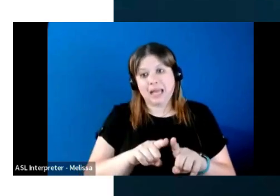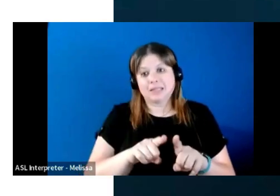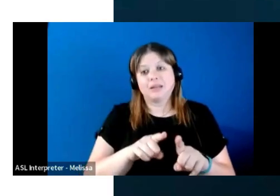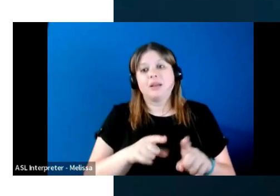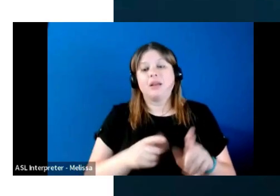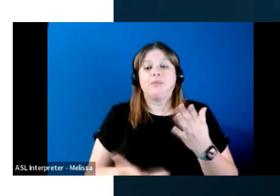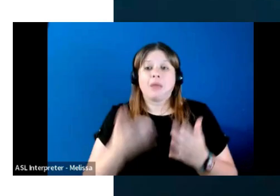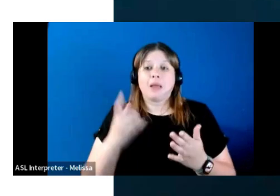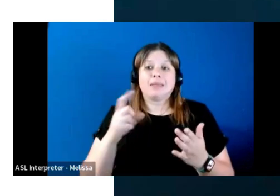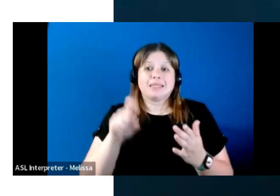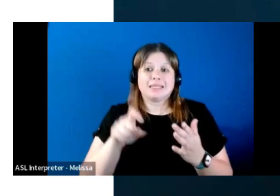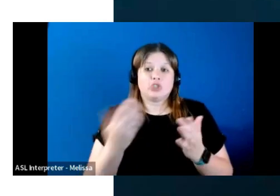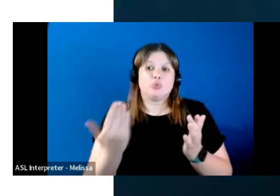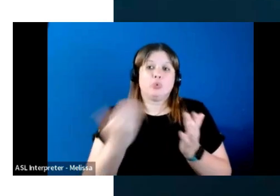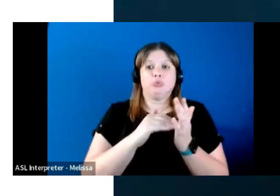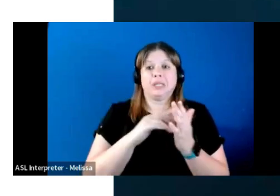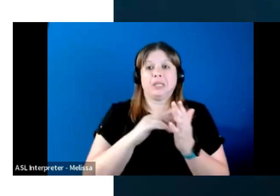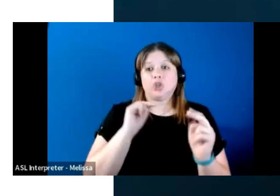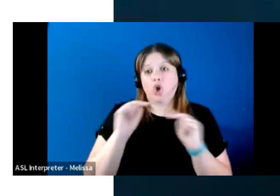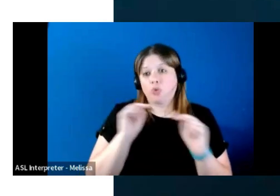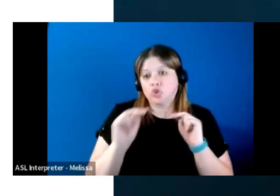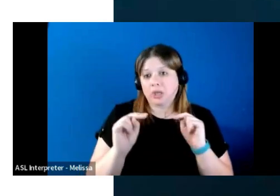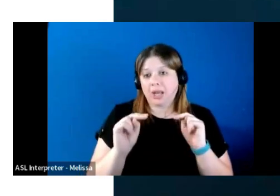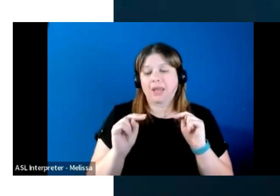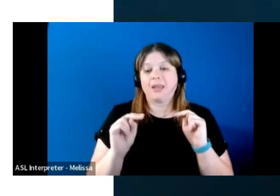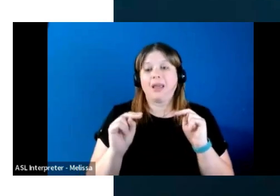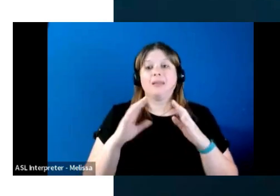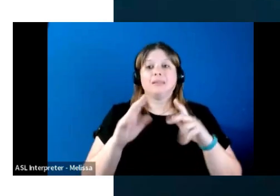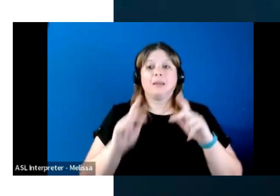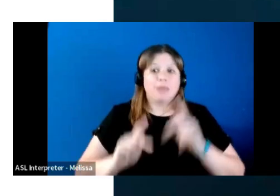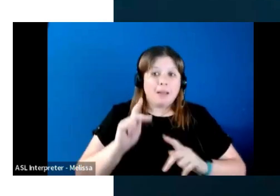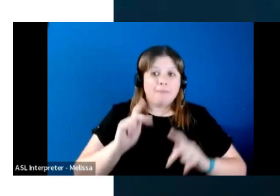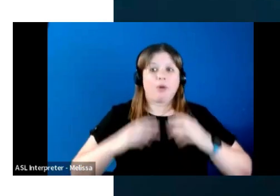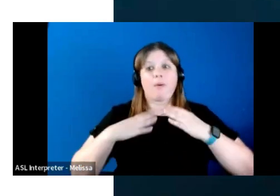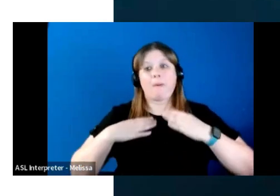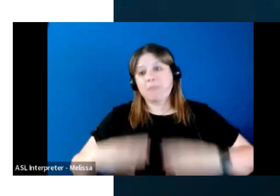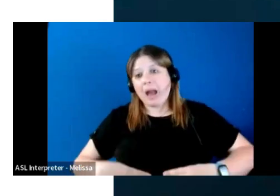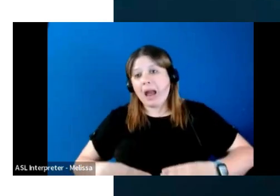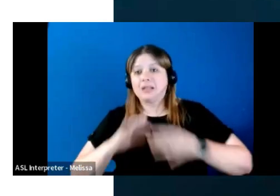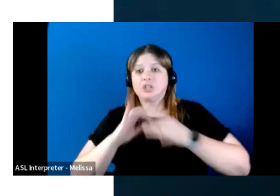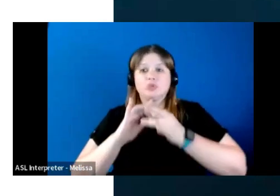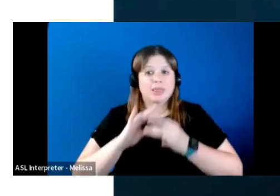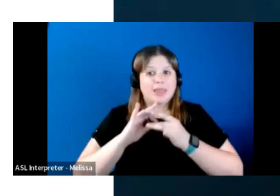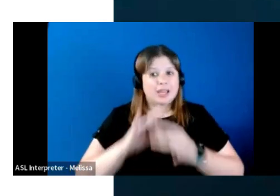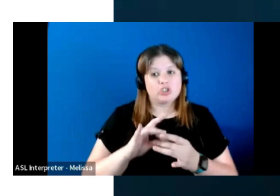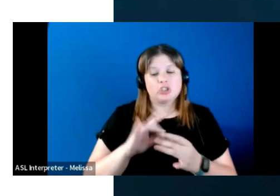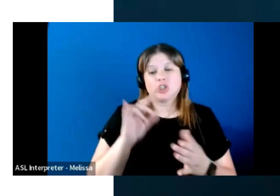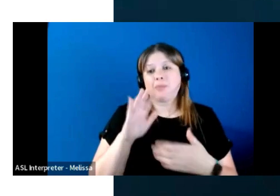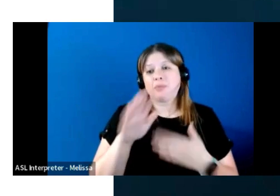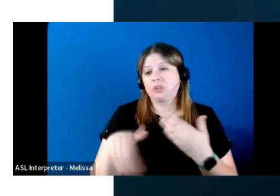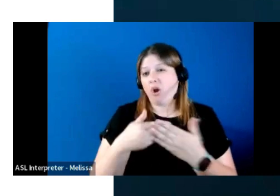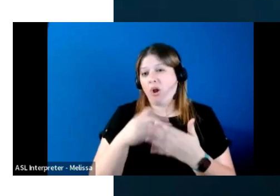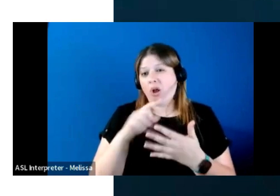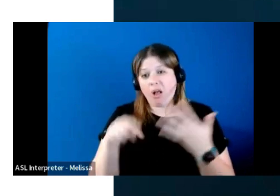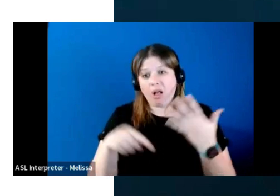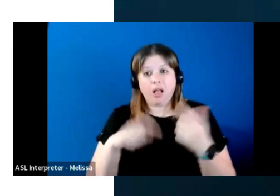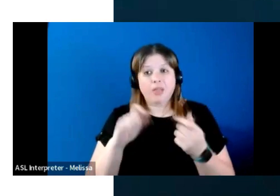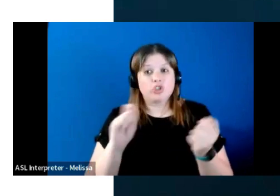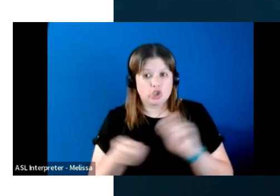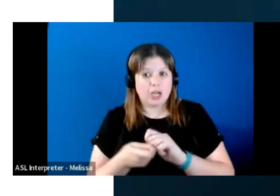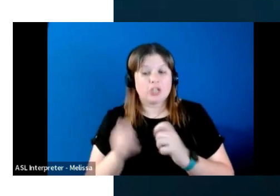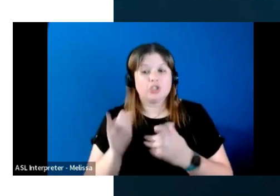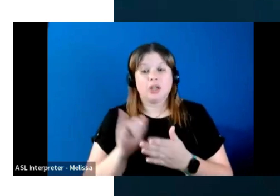renegotiated as people, bodies, relationships change. And this is really a core component of healthy